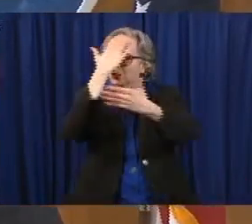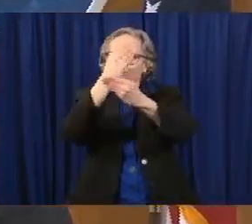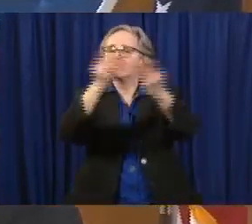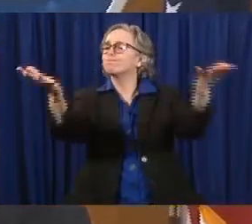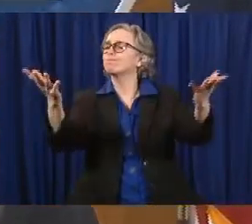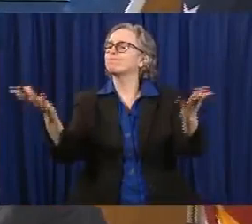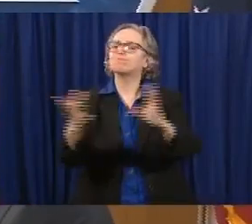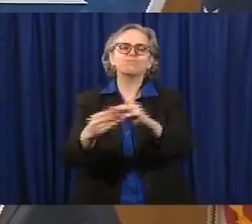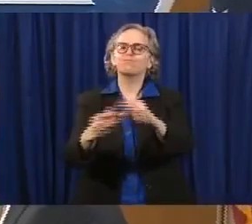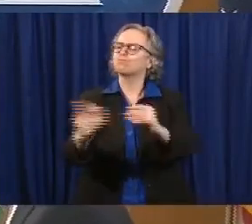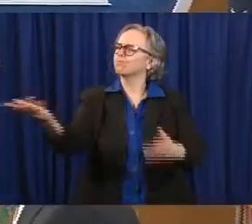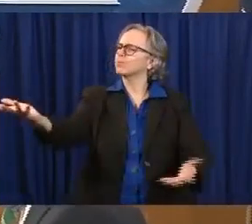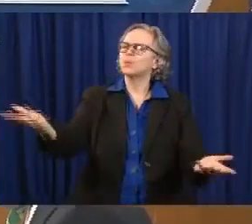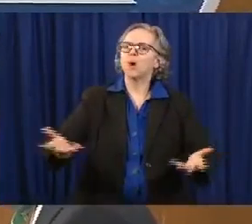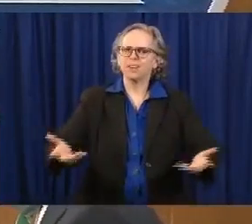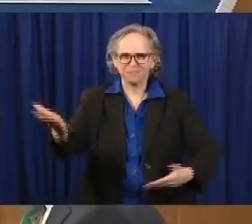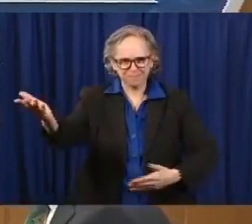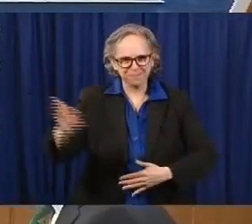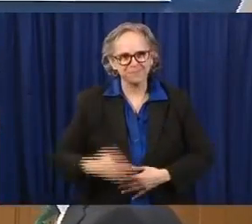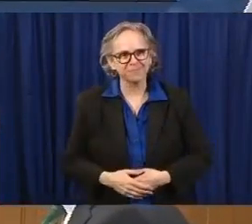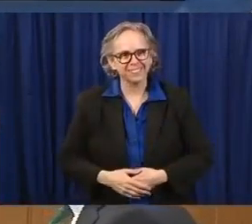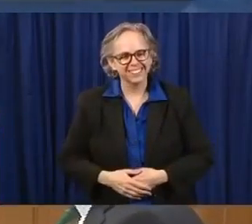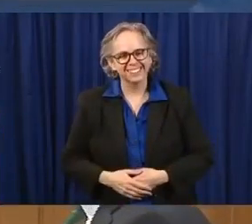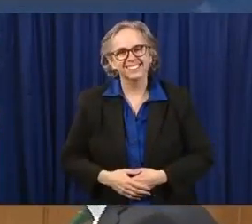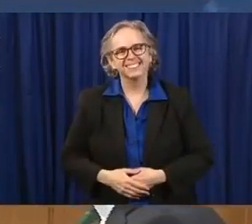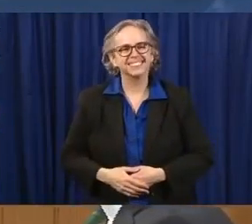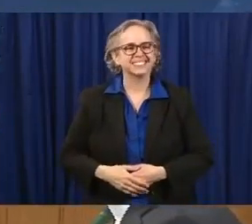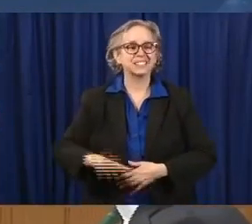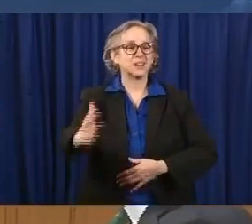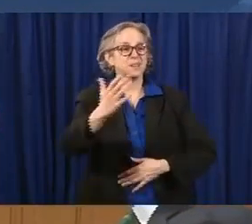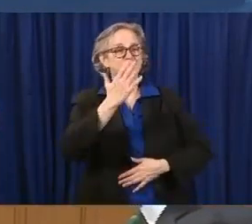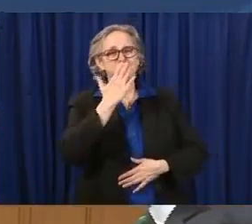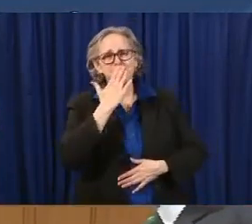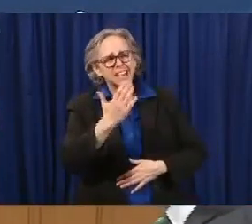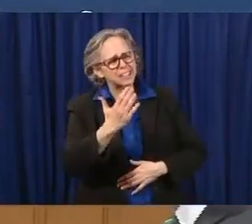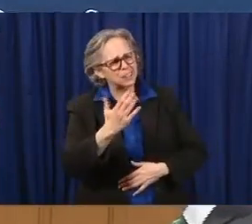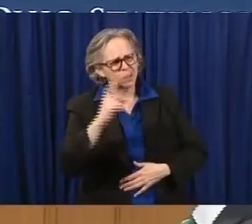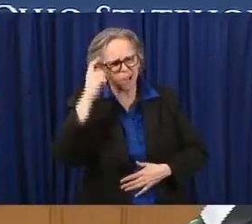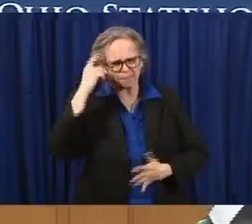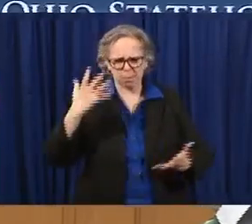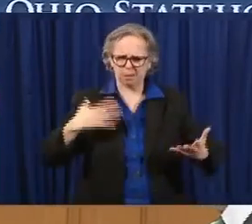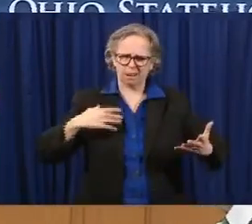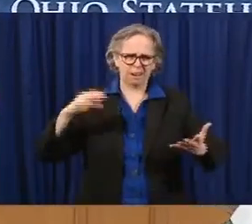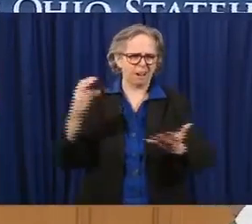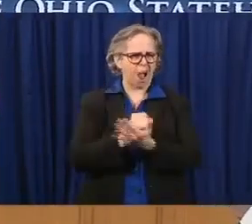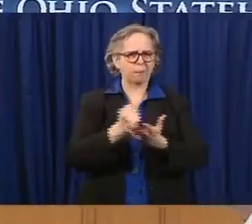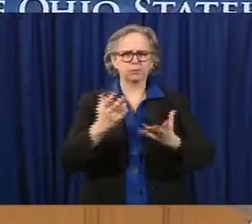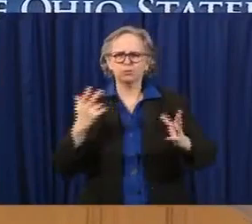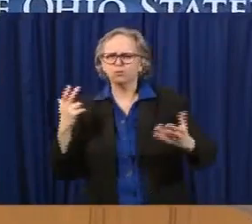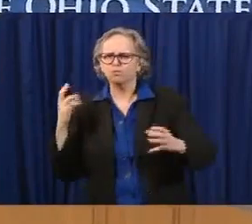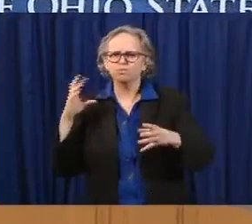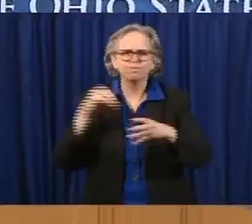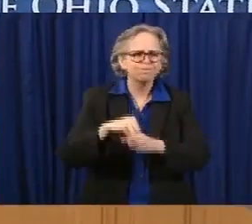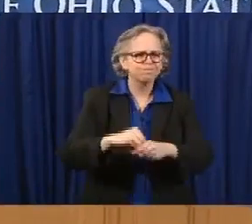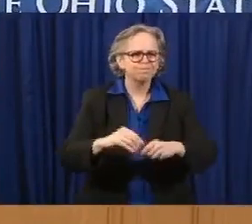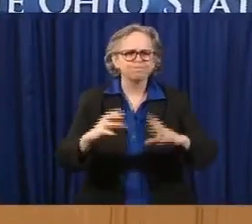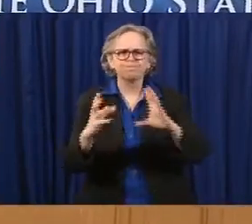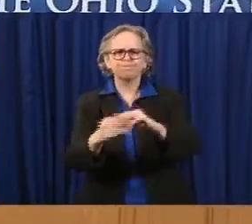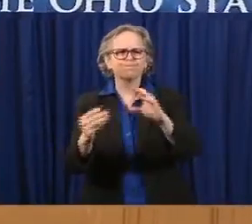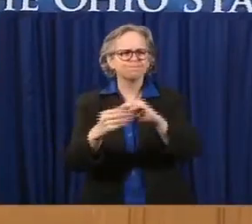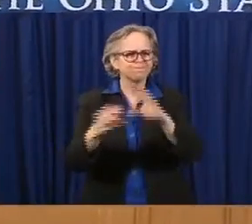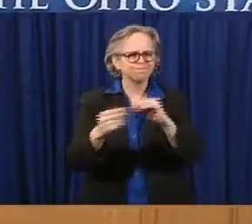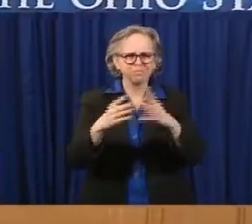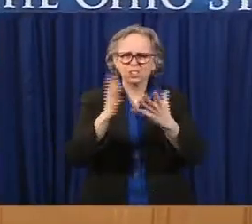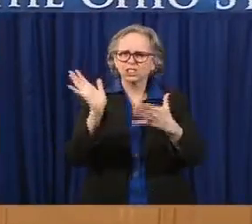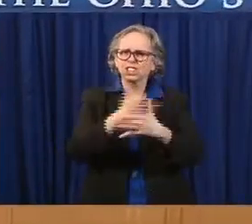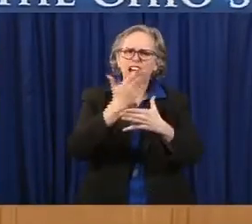today? Well, thank you, Governor, for the chance to join you and share with you